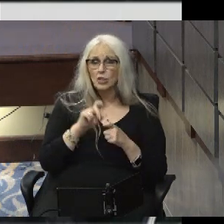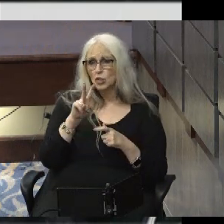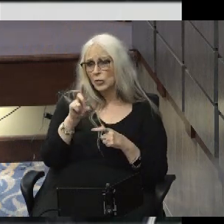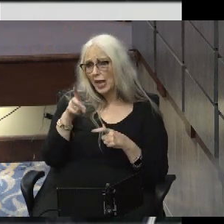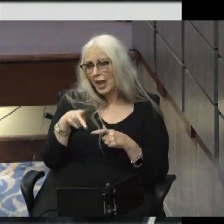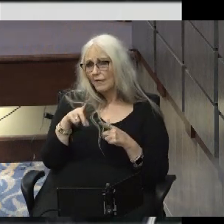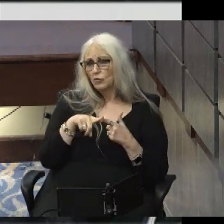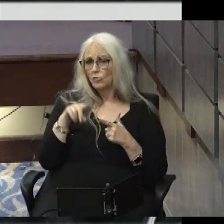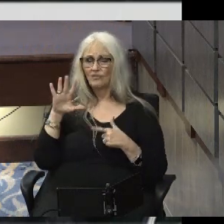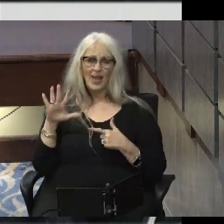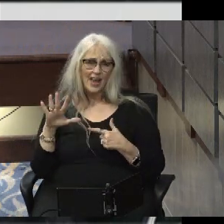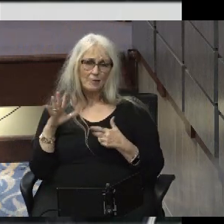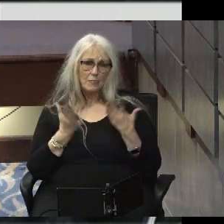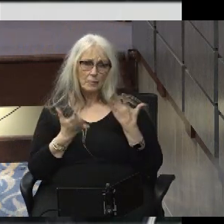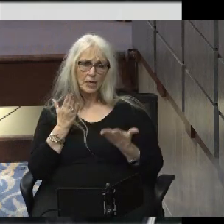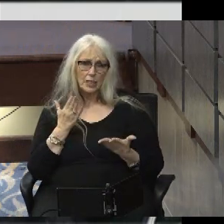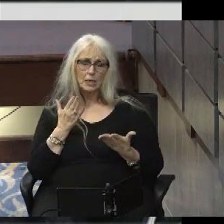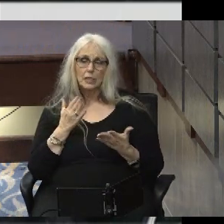5.